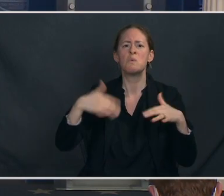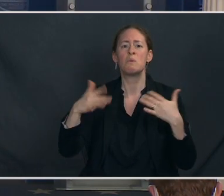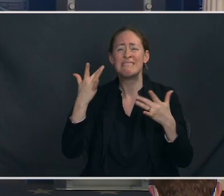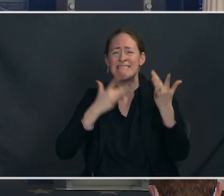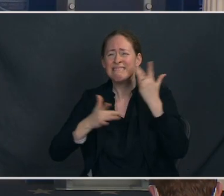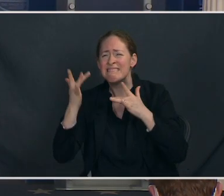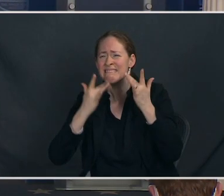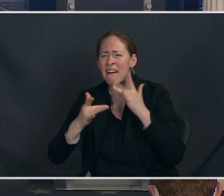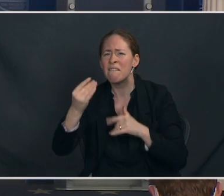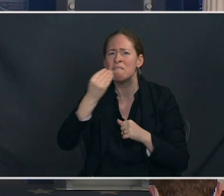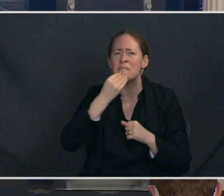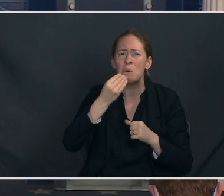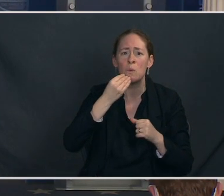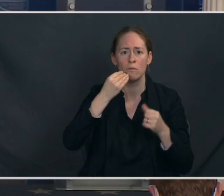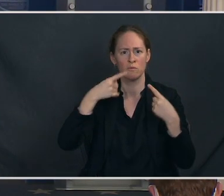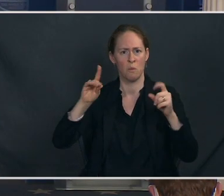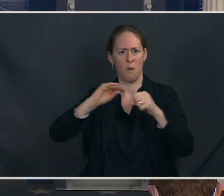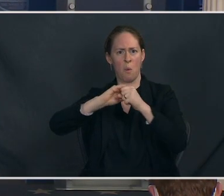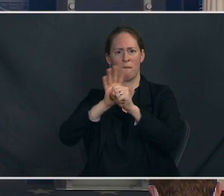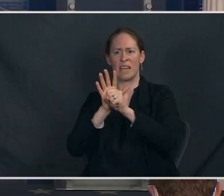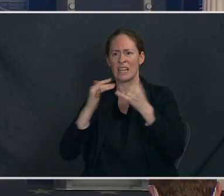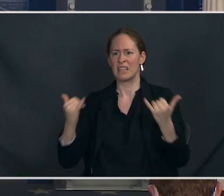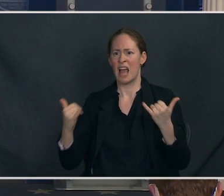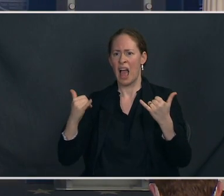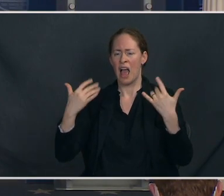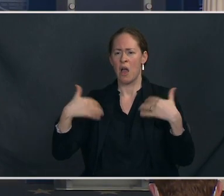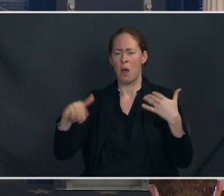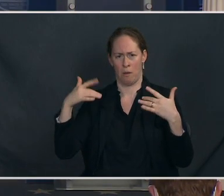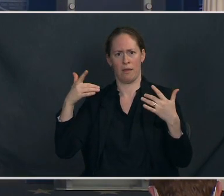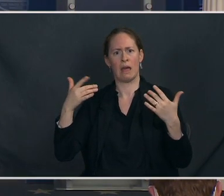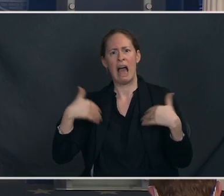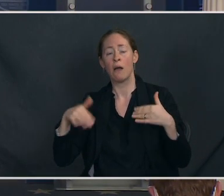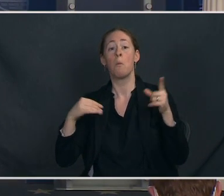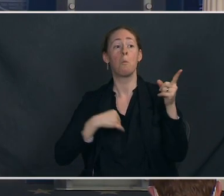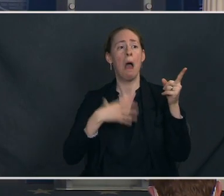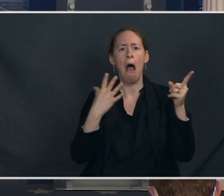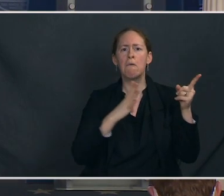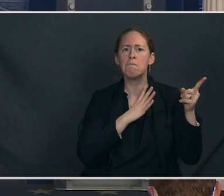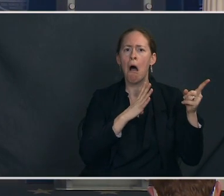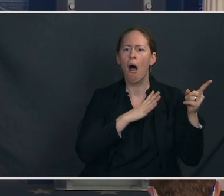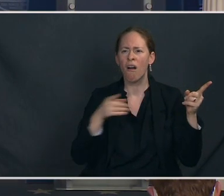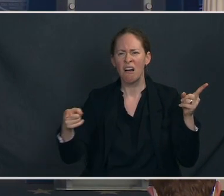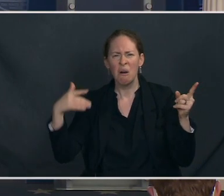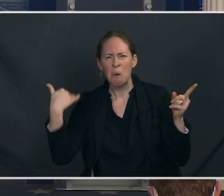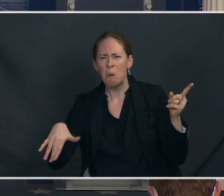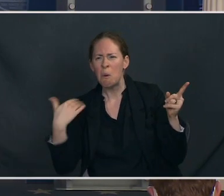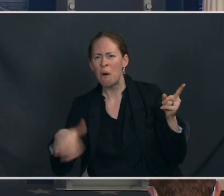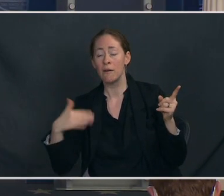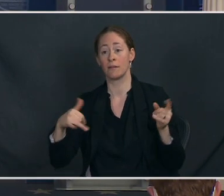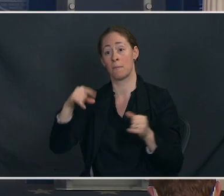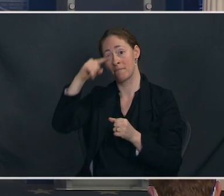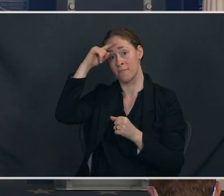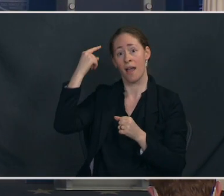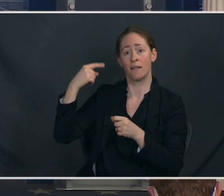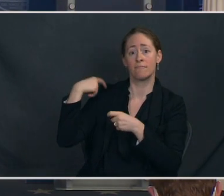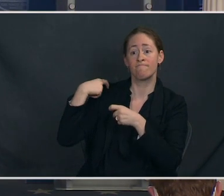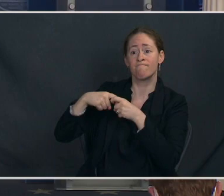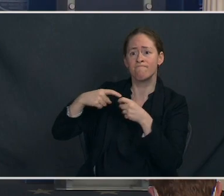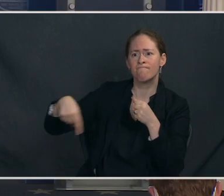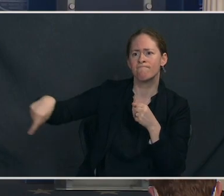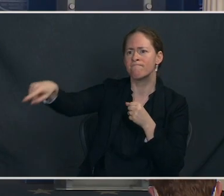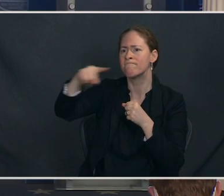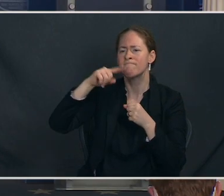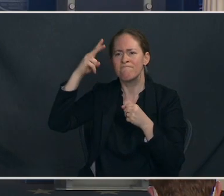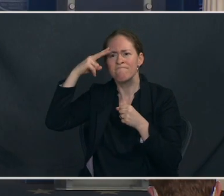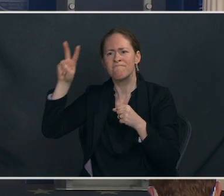pandemic as white families. And black and Latino Americans are 2.8 times more likely